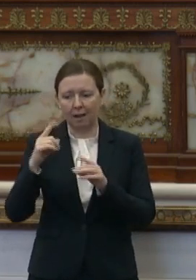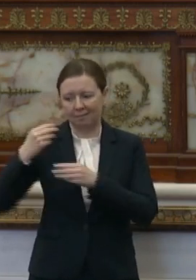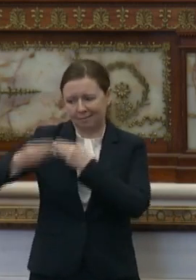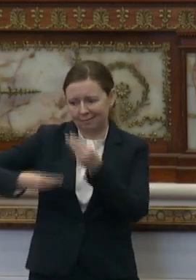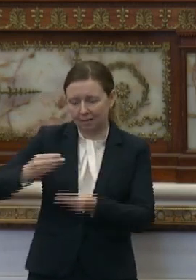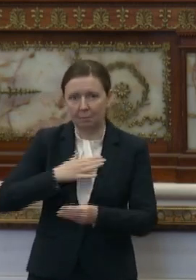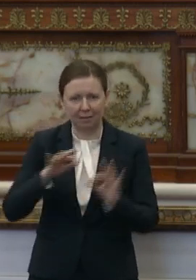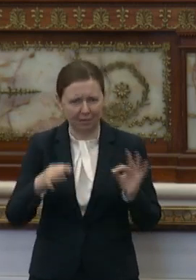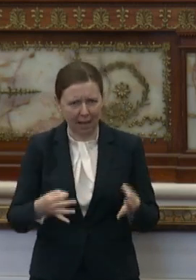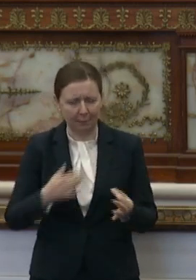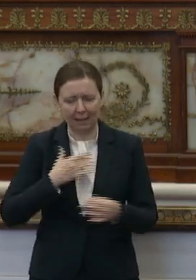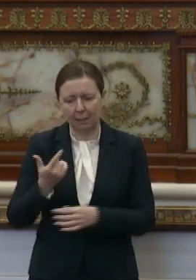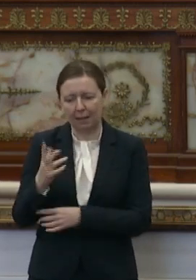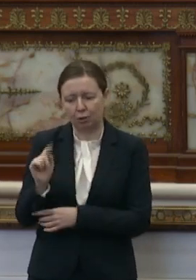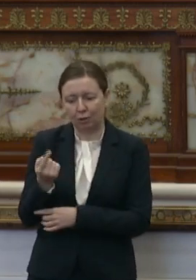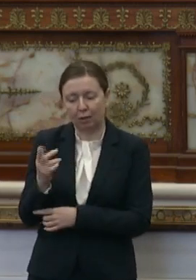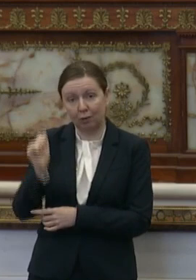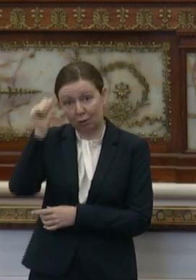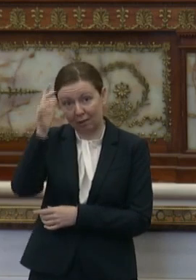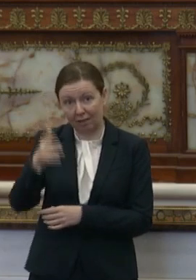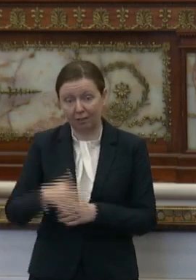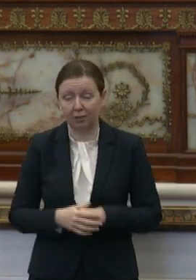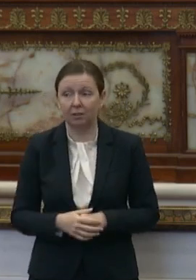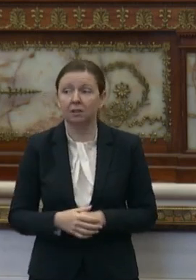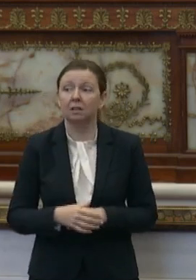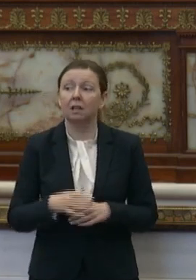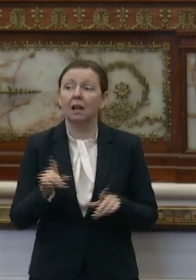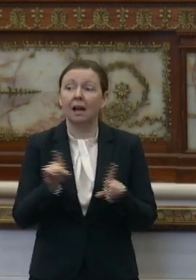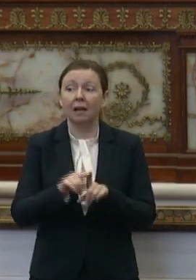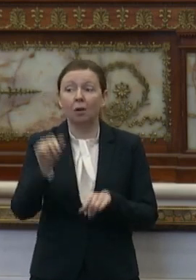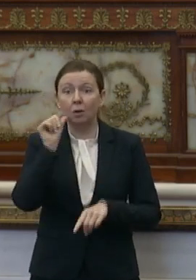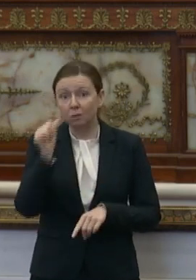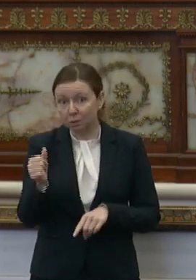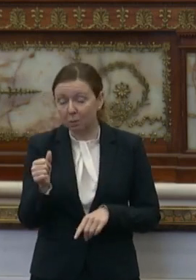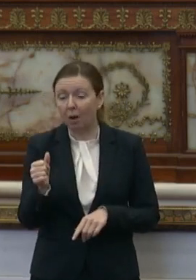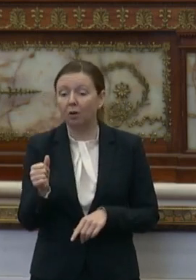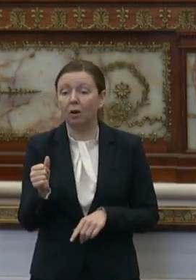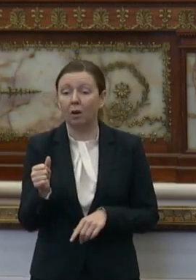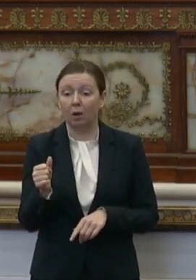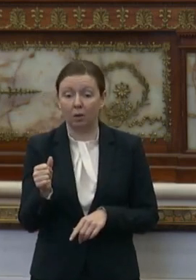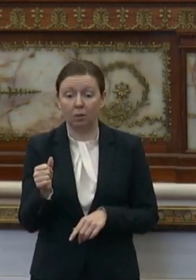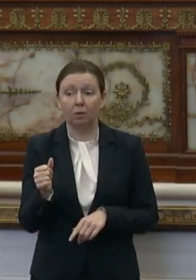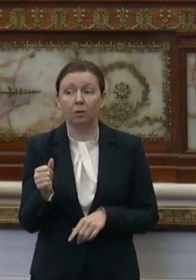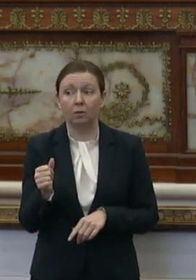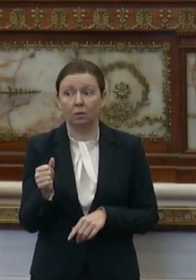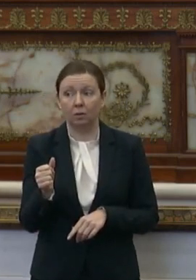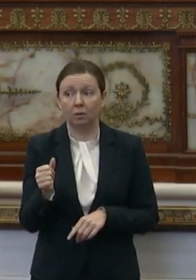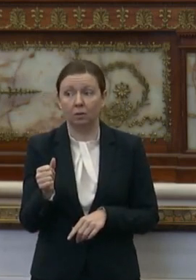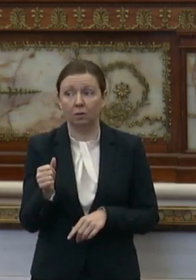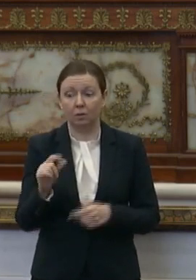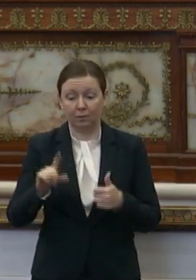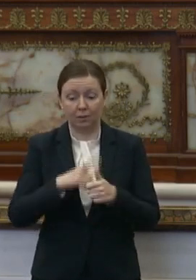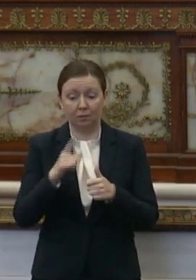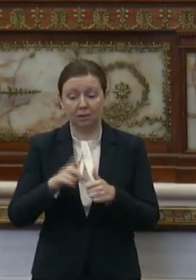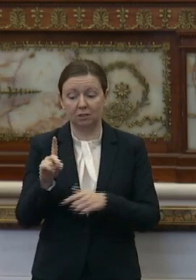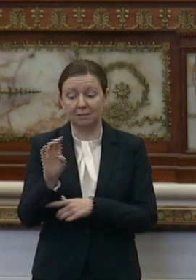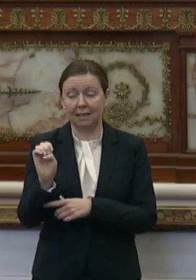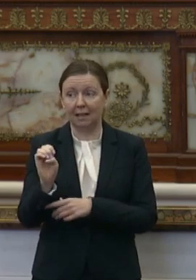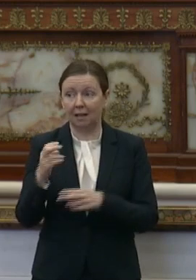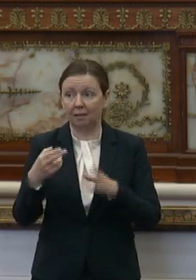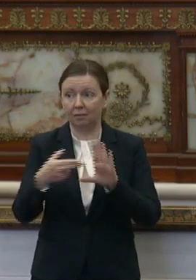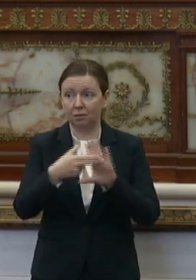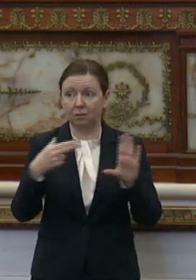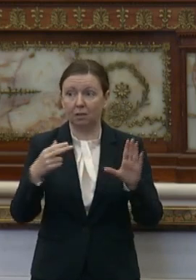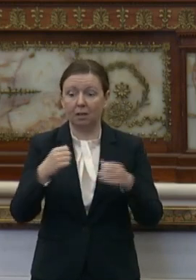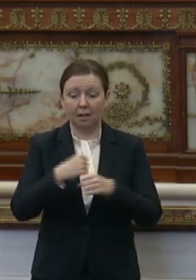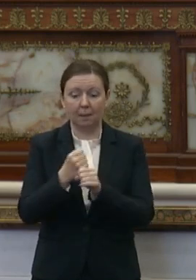of my family and my great-great-grandfather. And also tomorrow was going to be the original date of a so-called